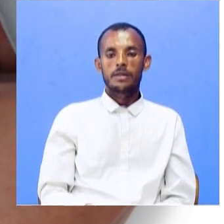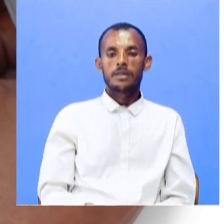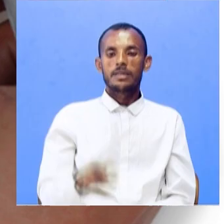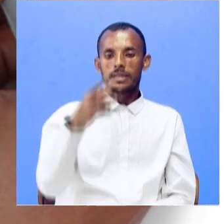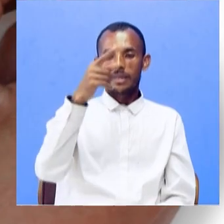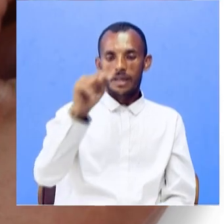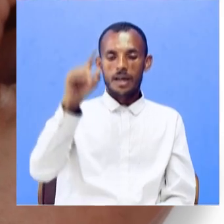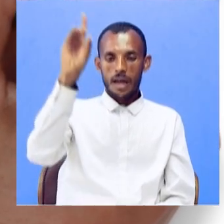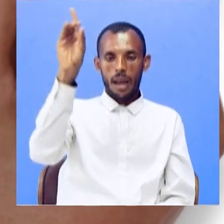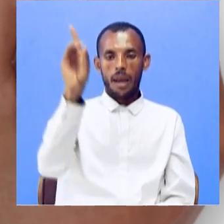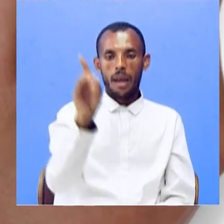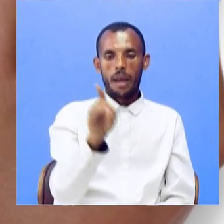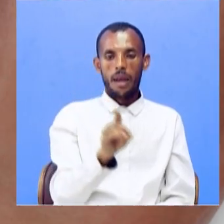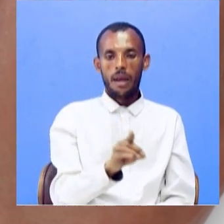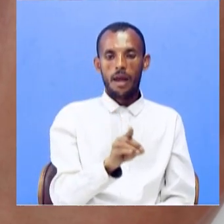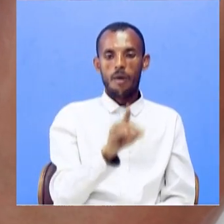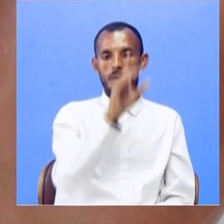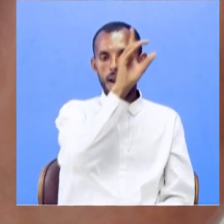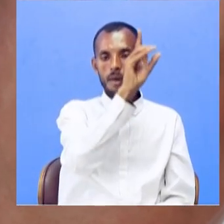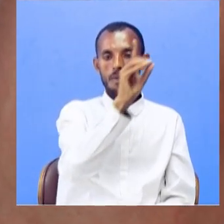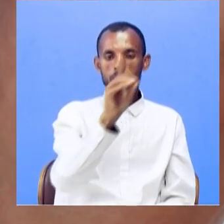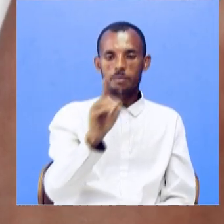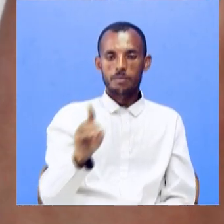the diagonals.